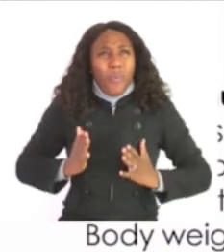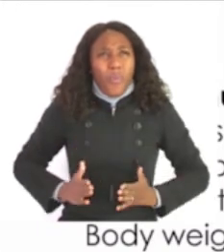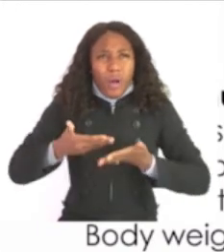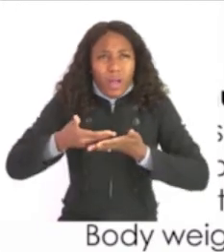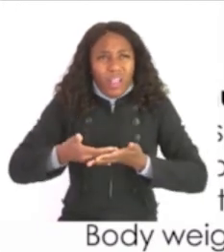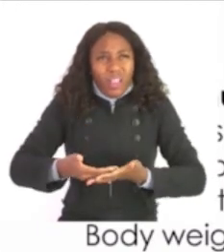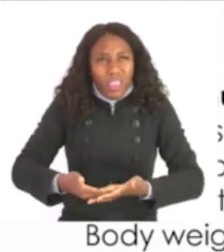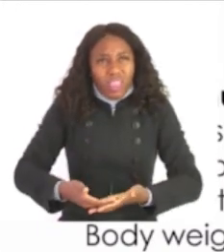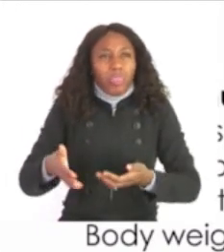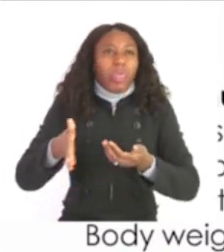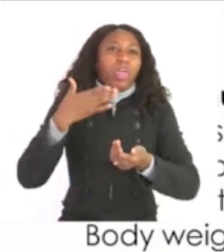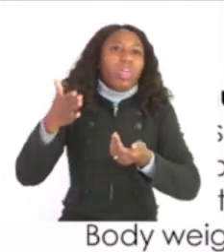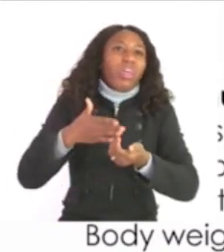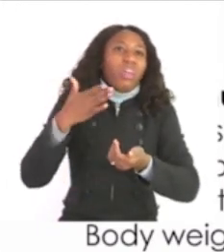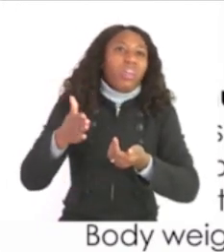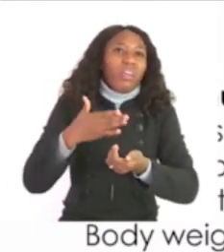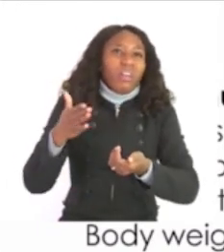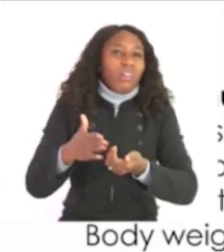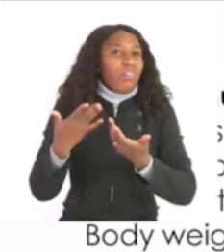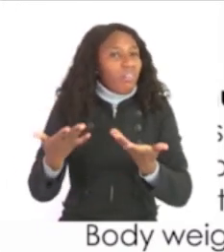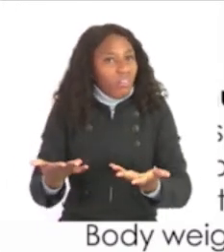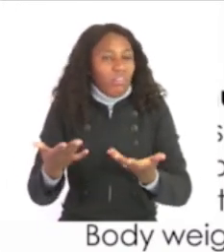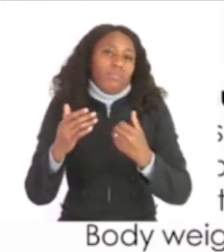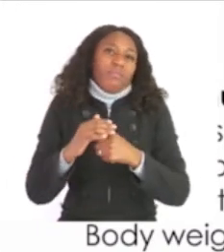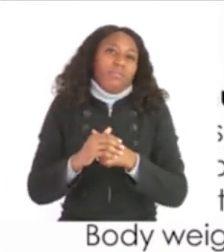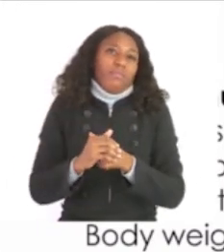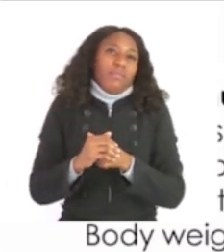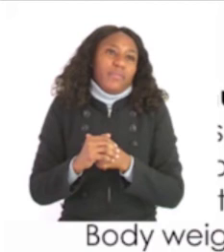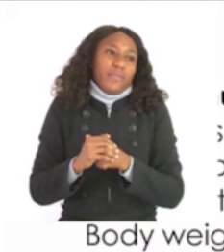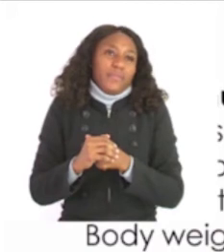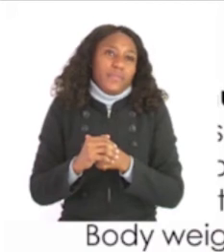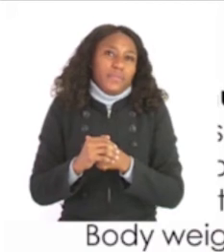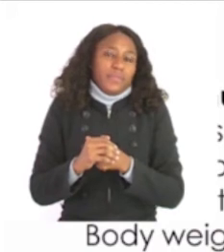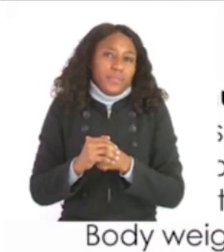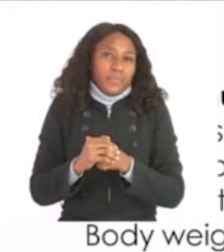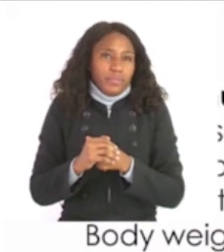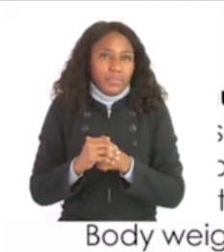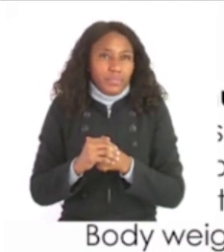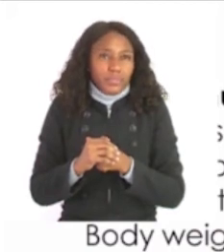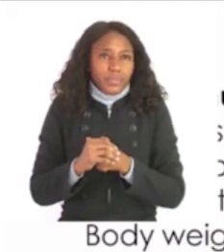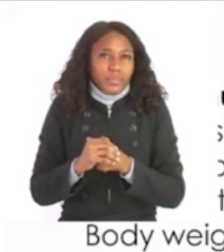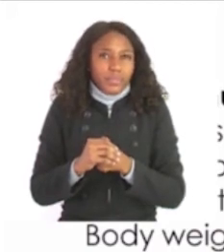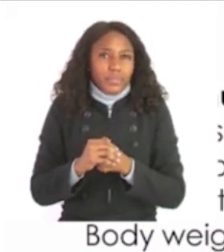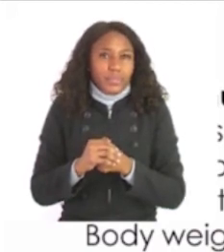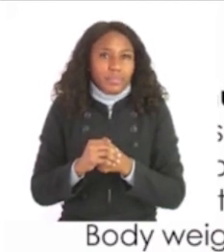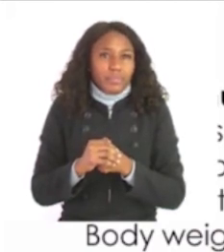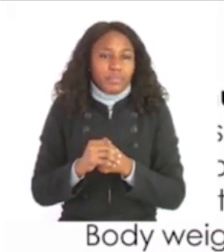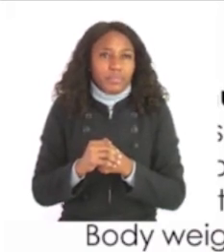be reduced less than 80% of the average weight that corresponds to the